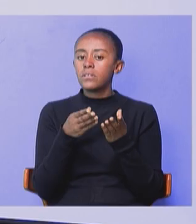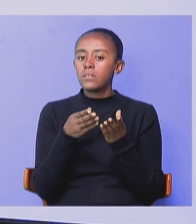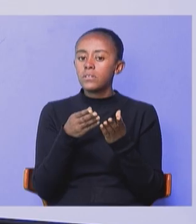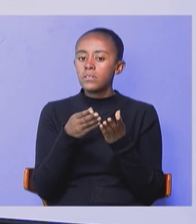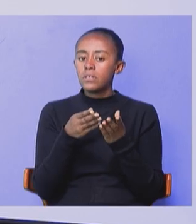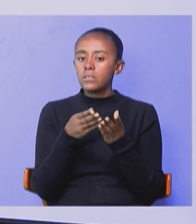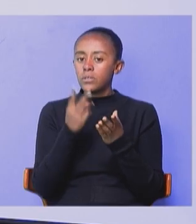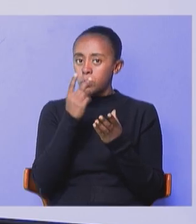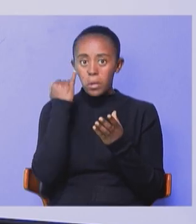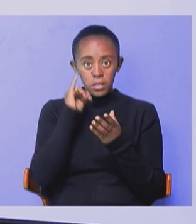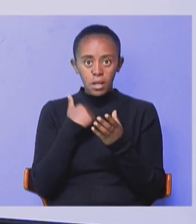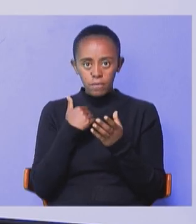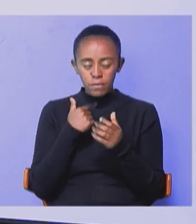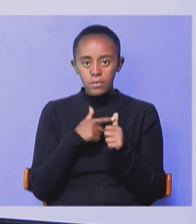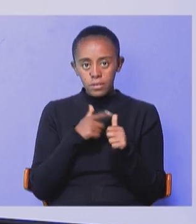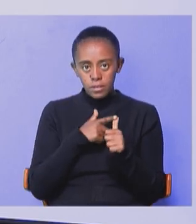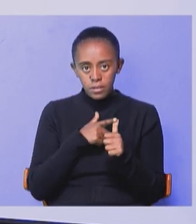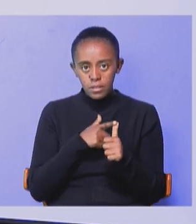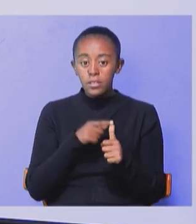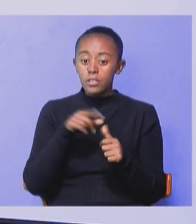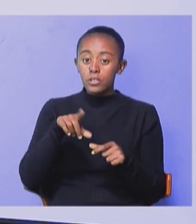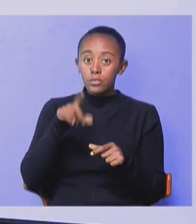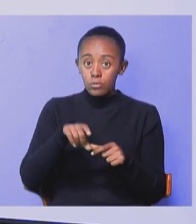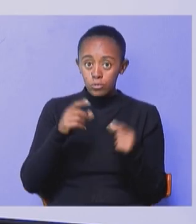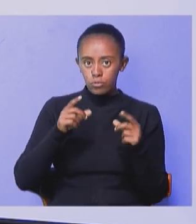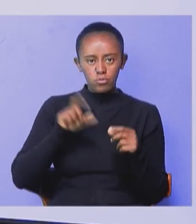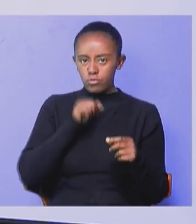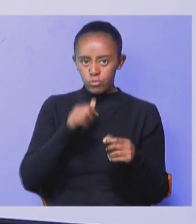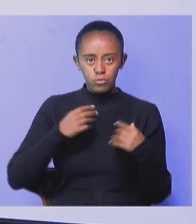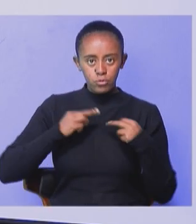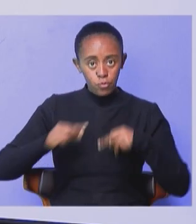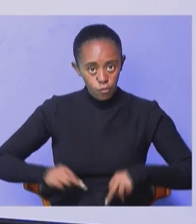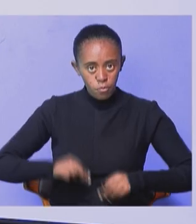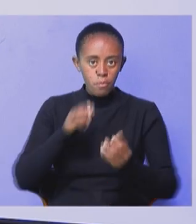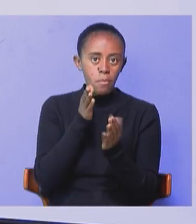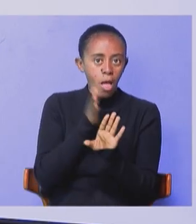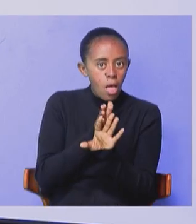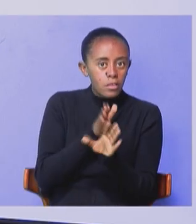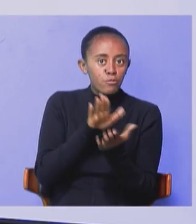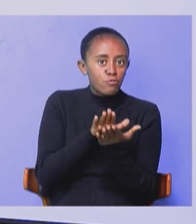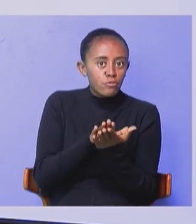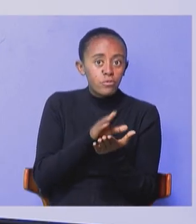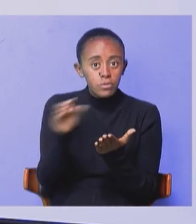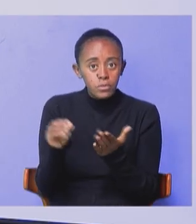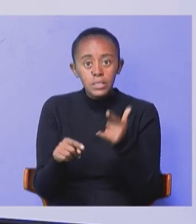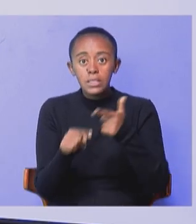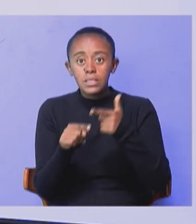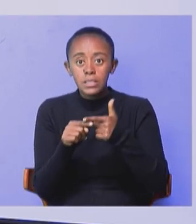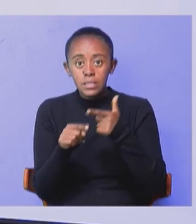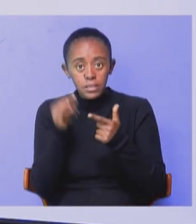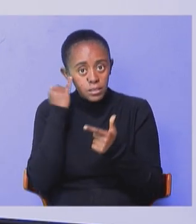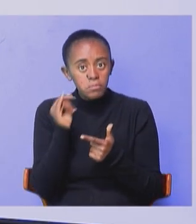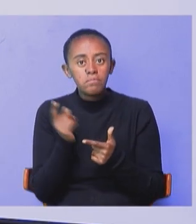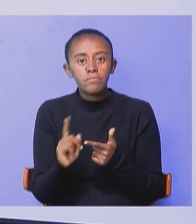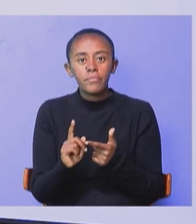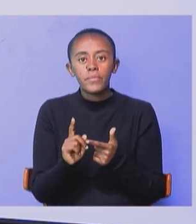two ideas here. The first one is students should not wear uniform at school, and the second